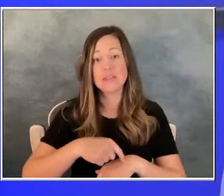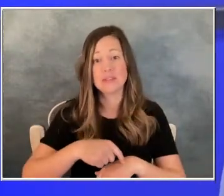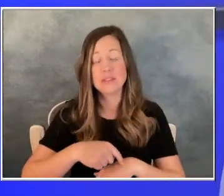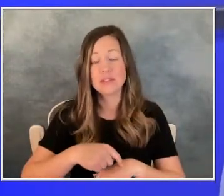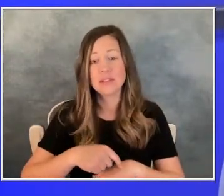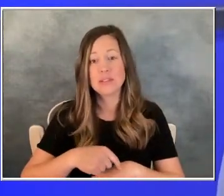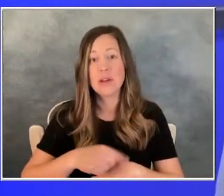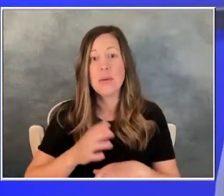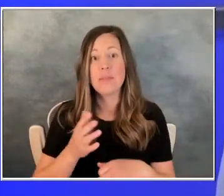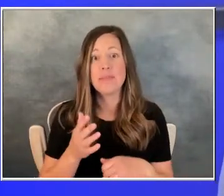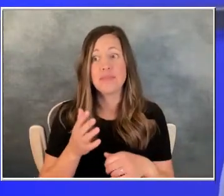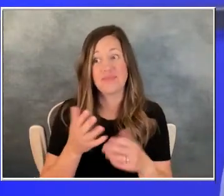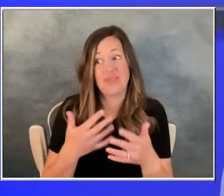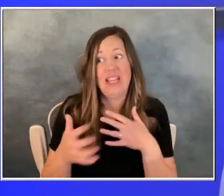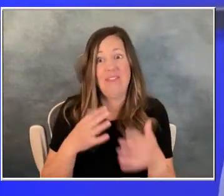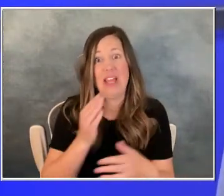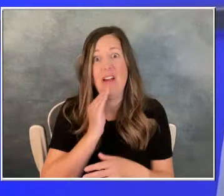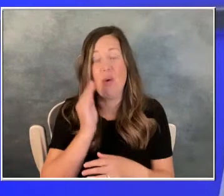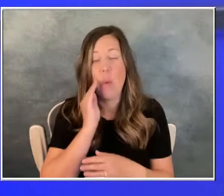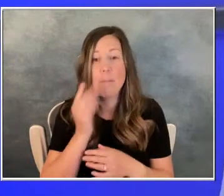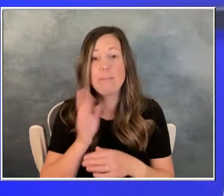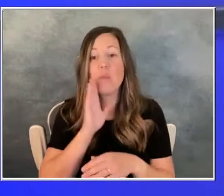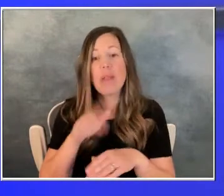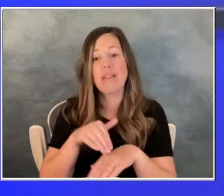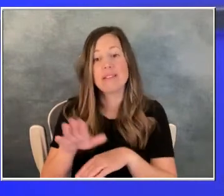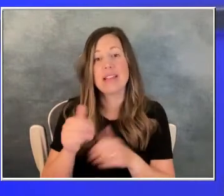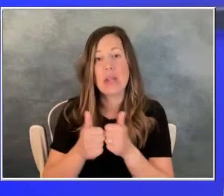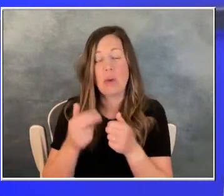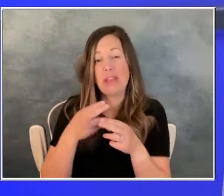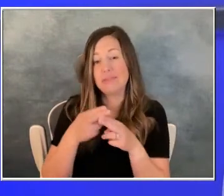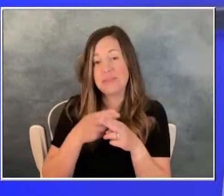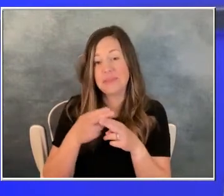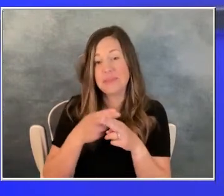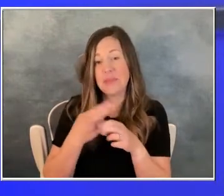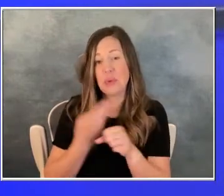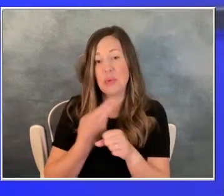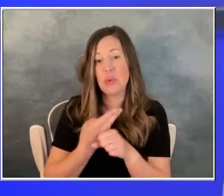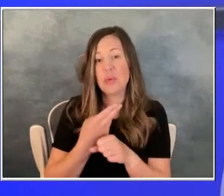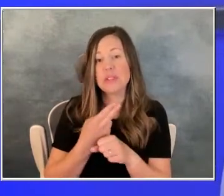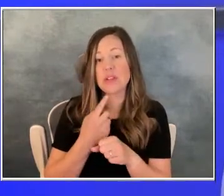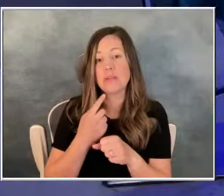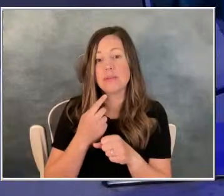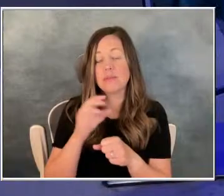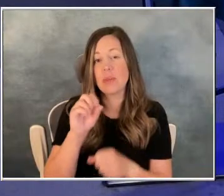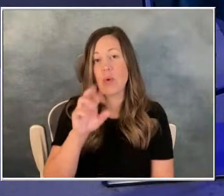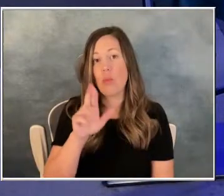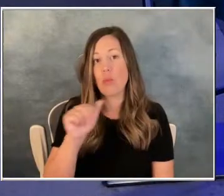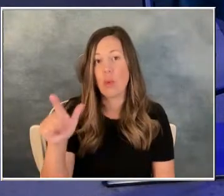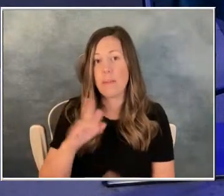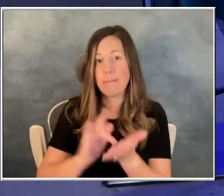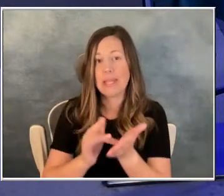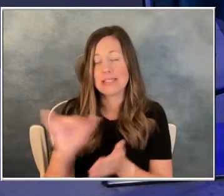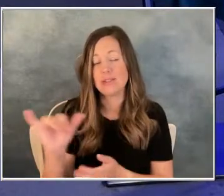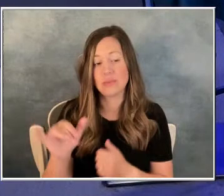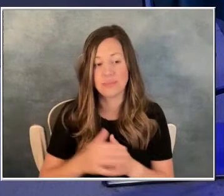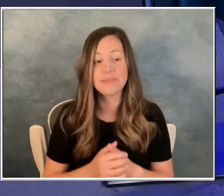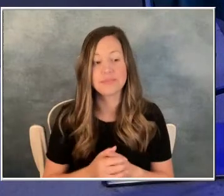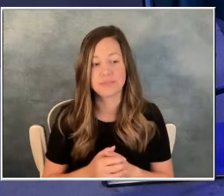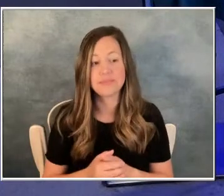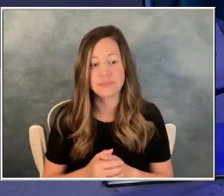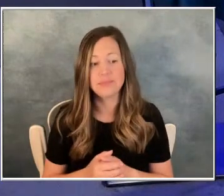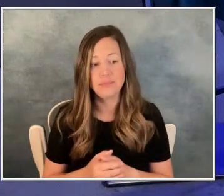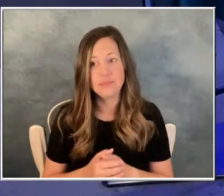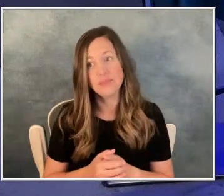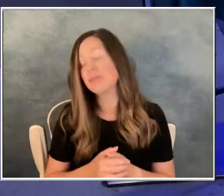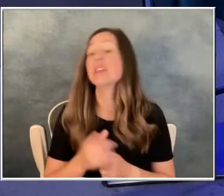home, we do send them with some short duration use of oral opiates also. Wow, okay. So on the burn unit, you see patients that